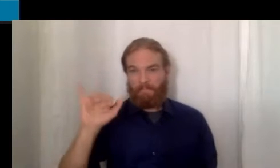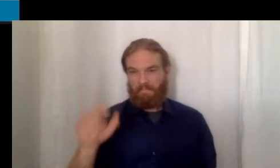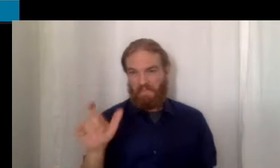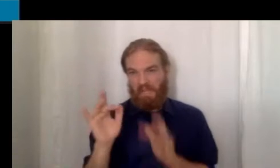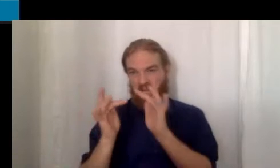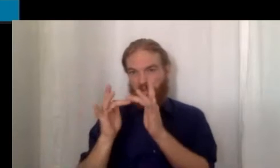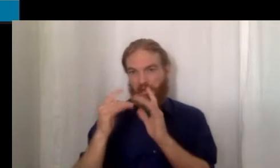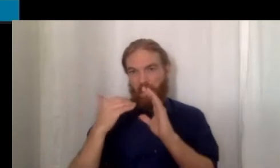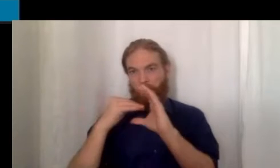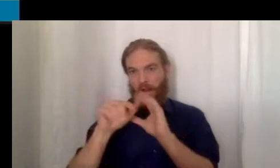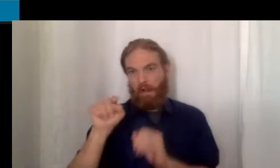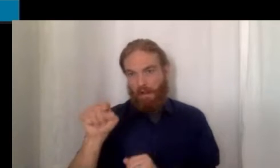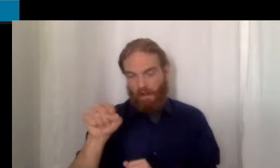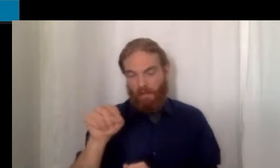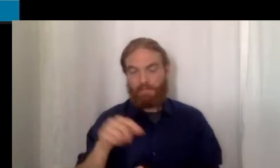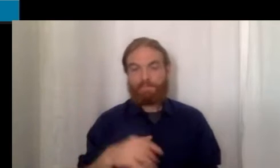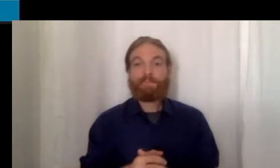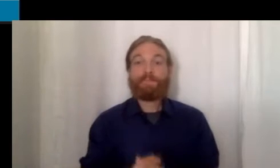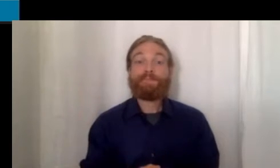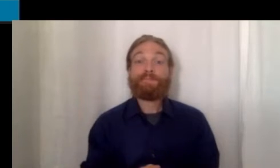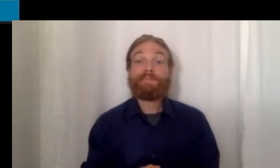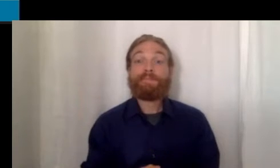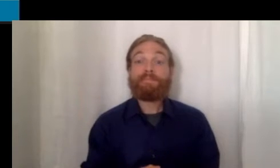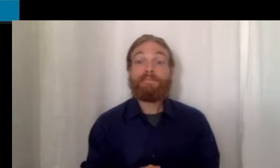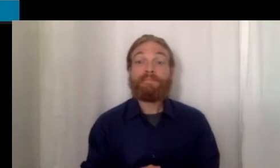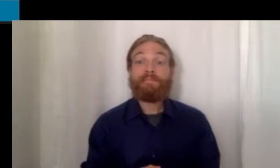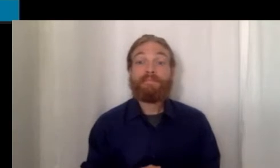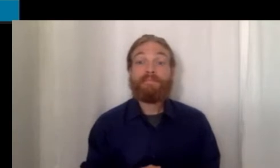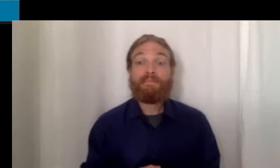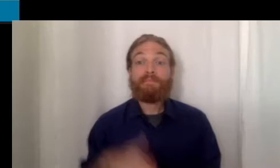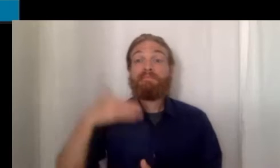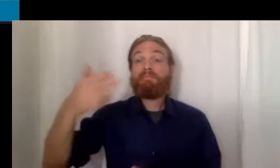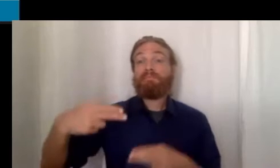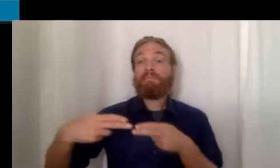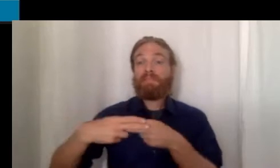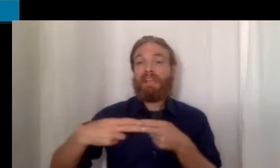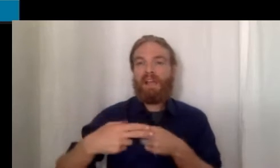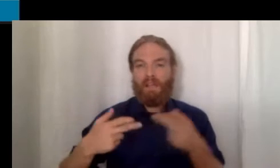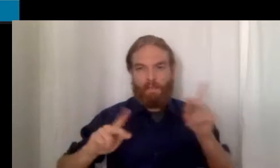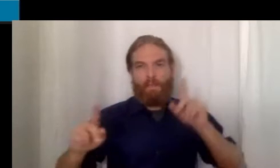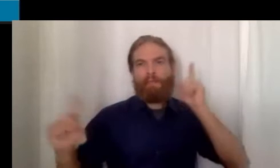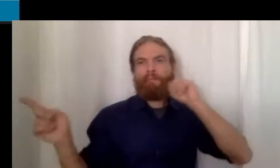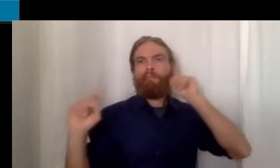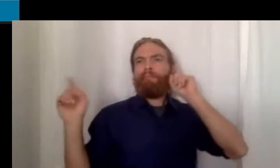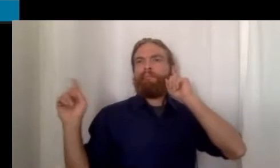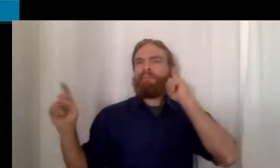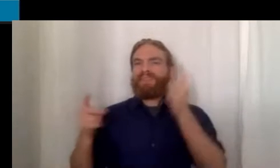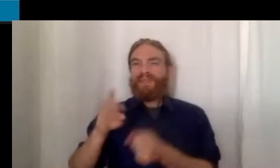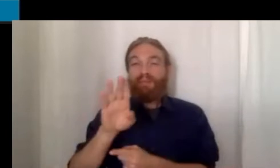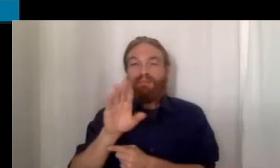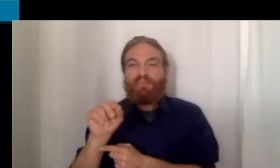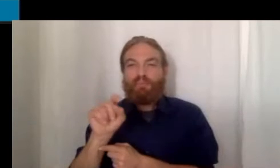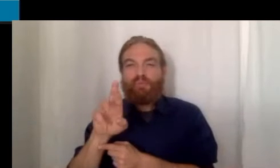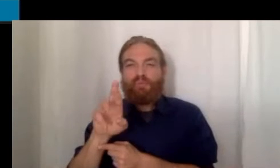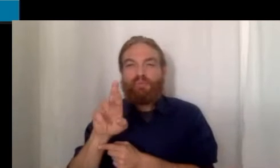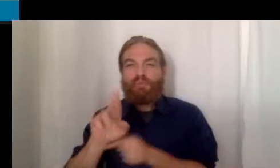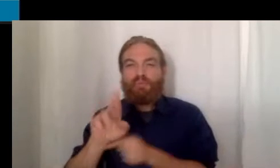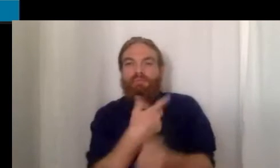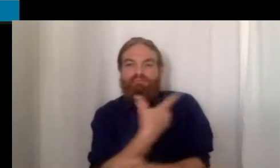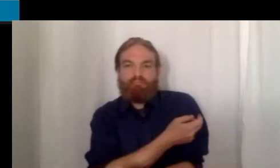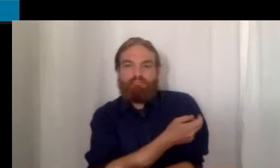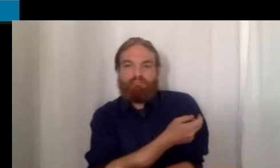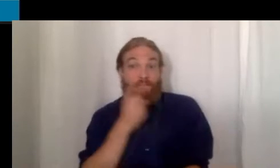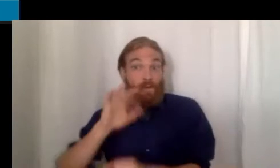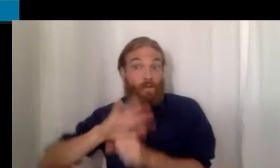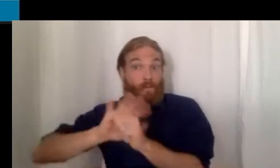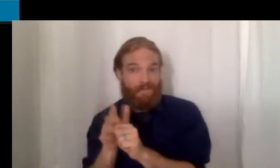We've all been hearing a lot about COVID booster doses or the third doses in the media. On Friday, most of us are aware that